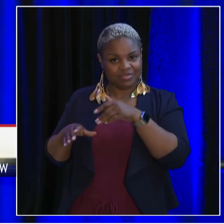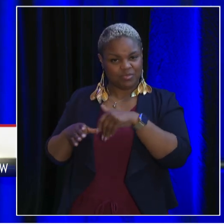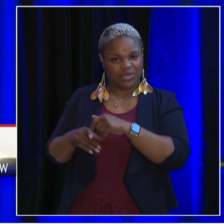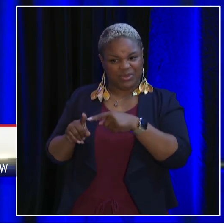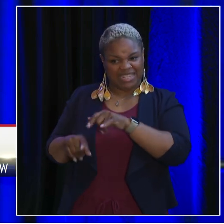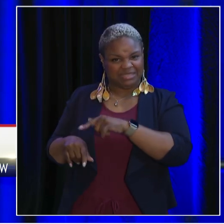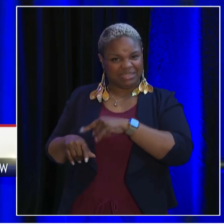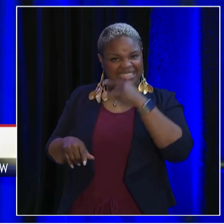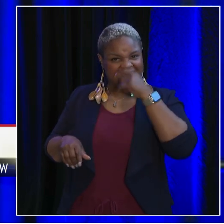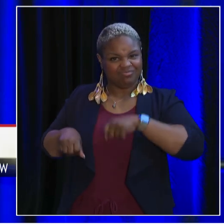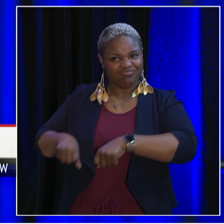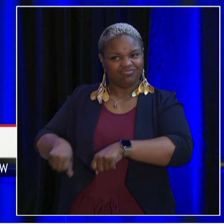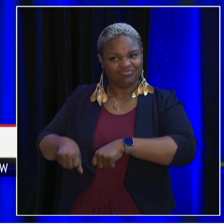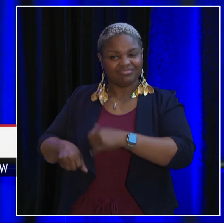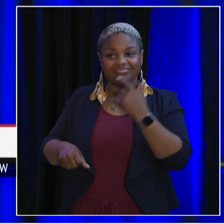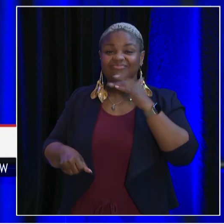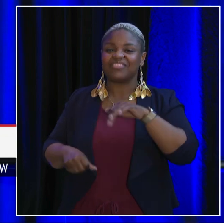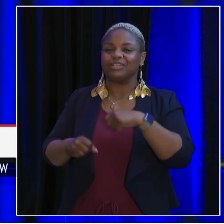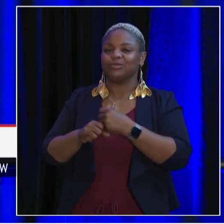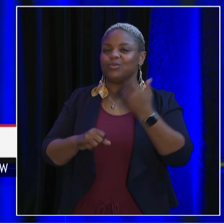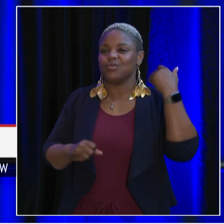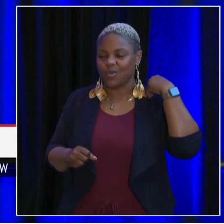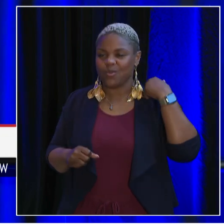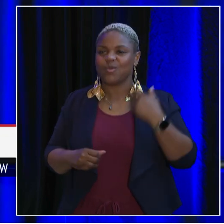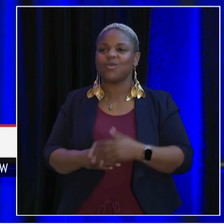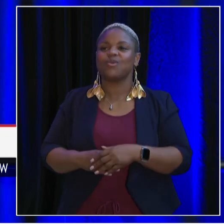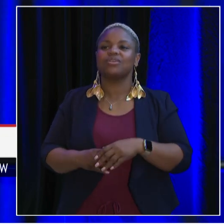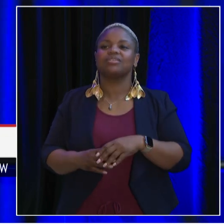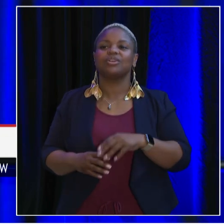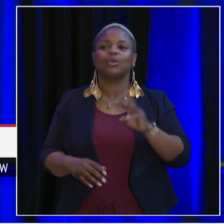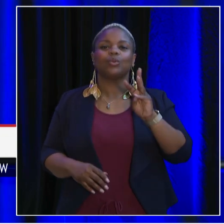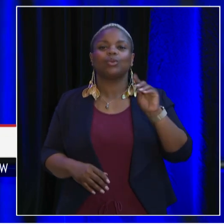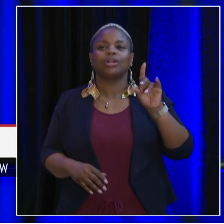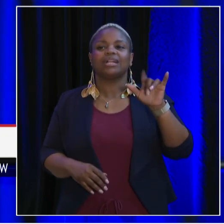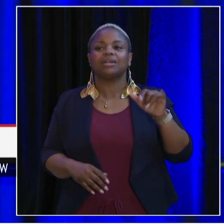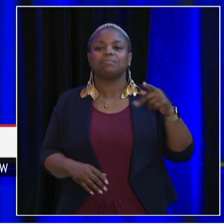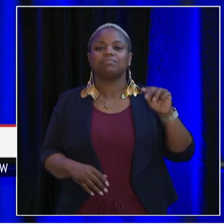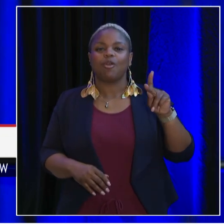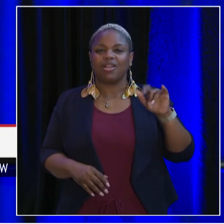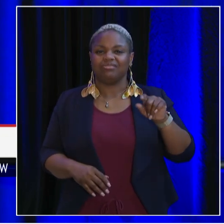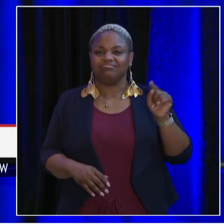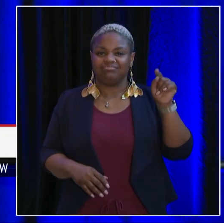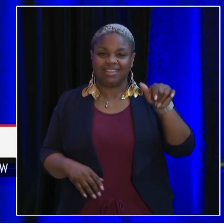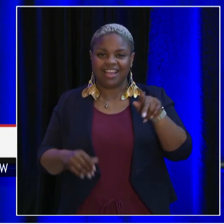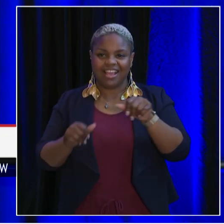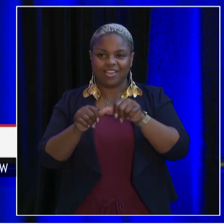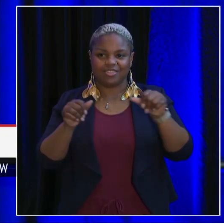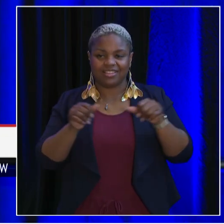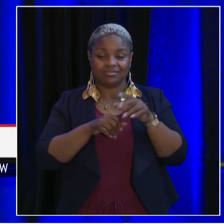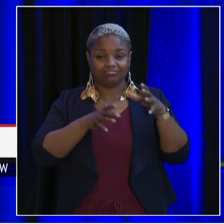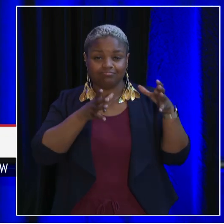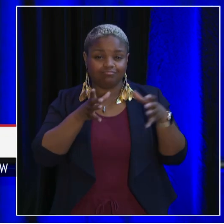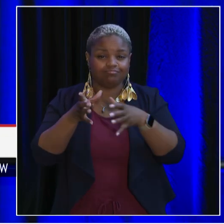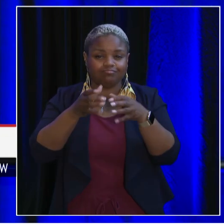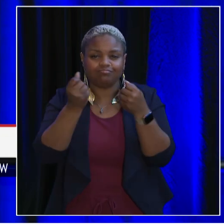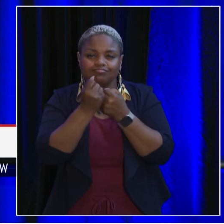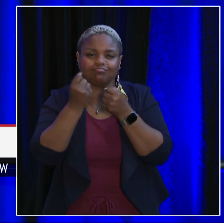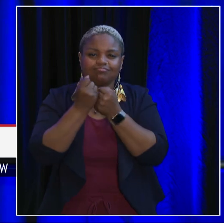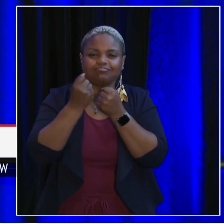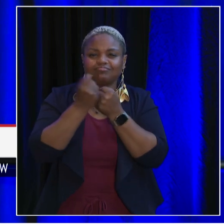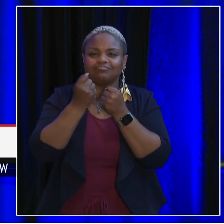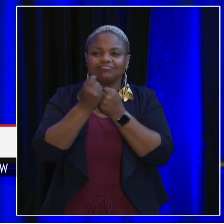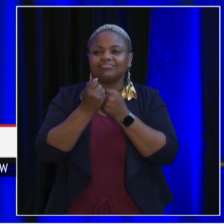Woodley Park. We must continue to build on that passion and commitment because we know that DC statehood